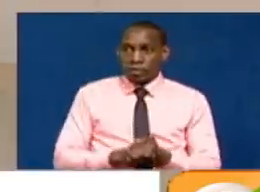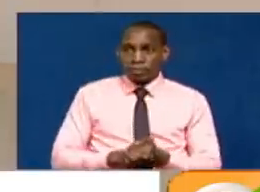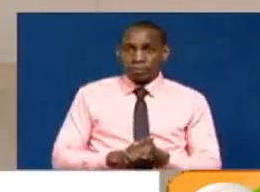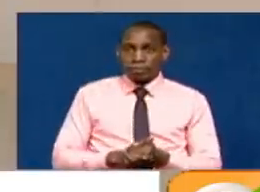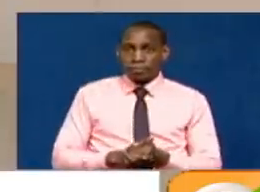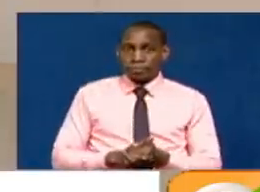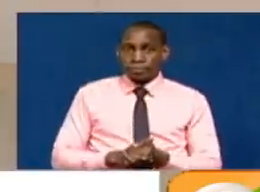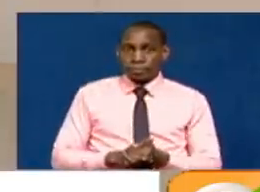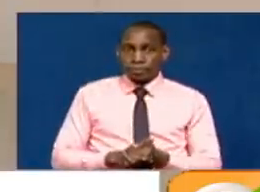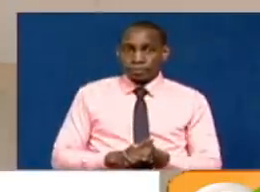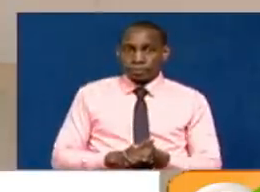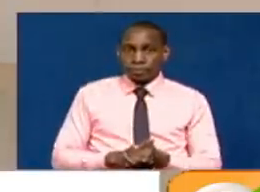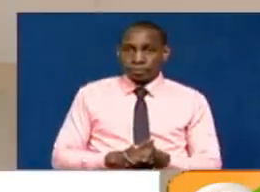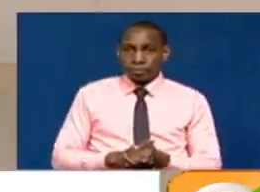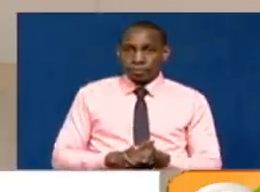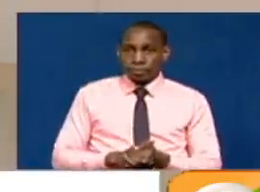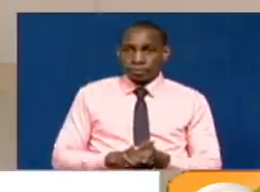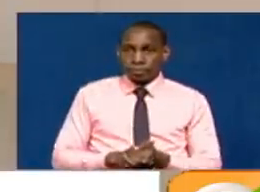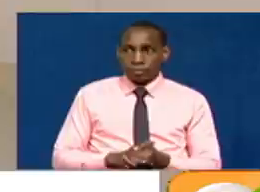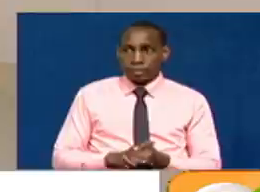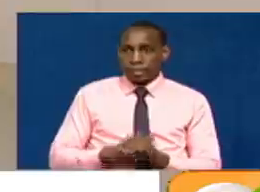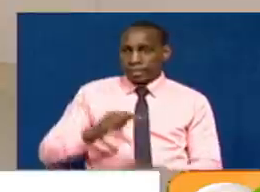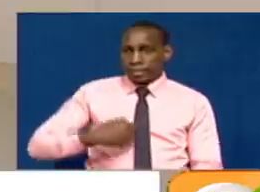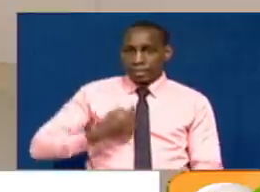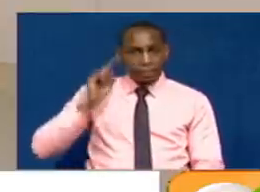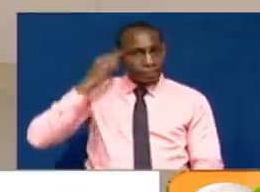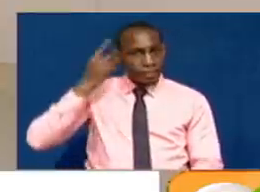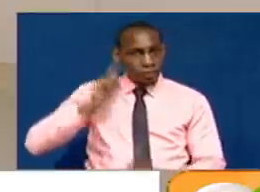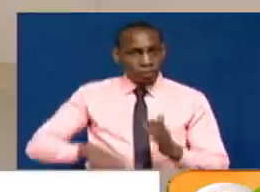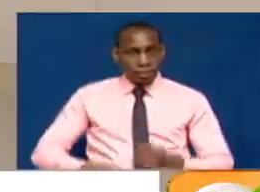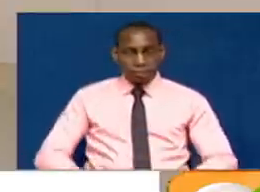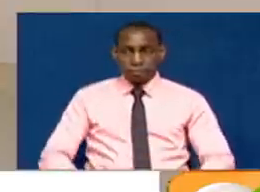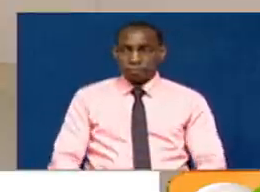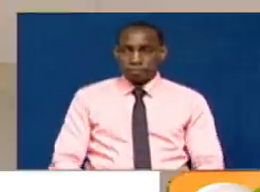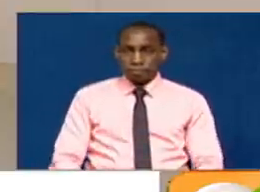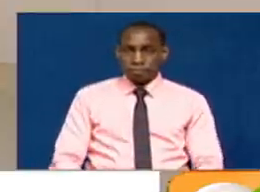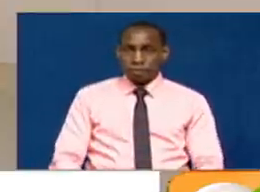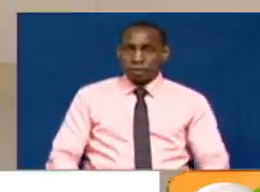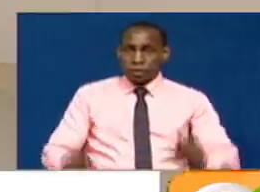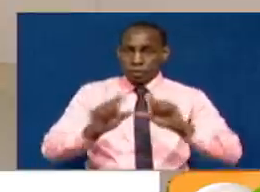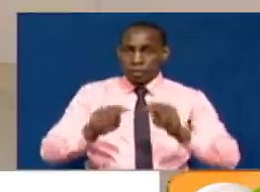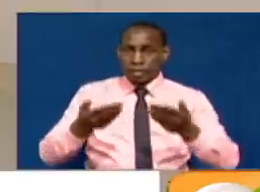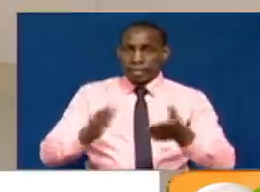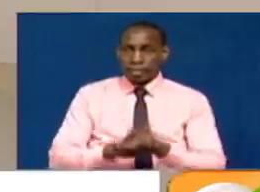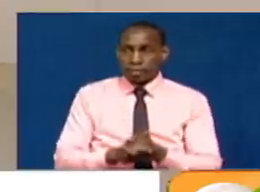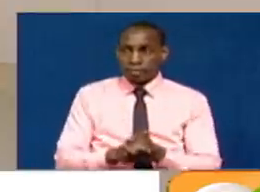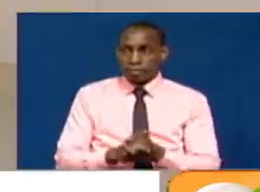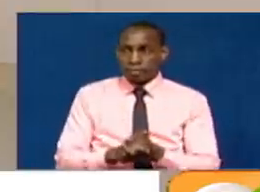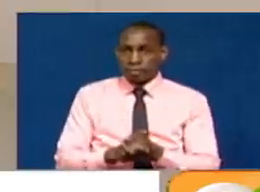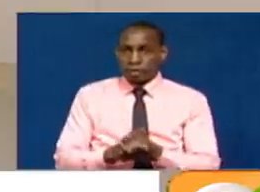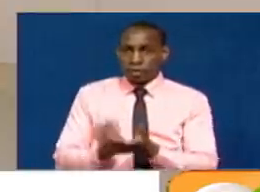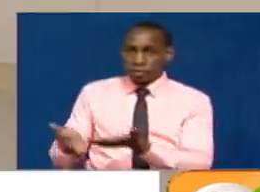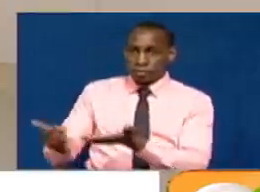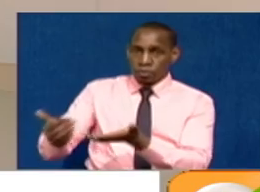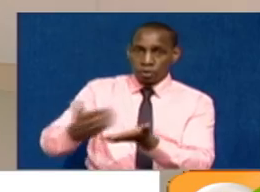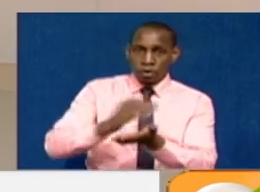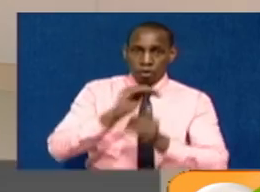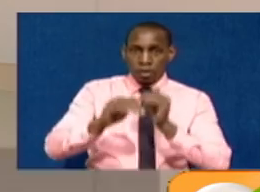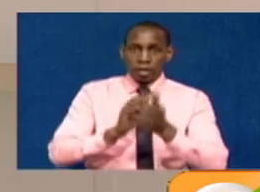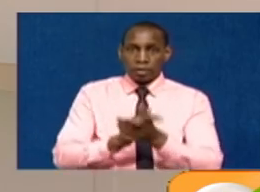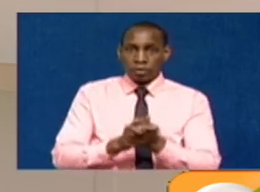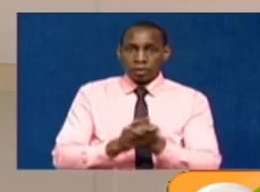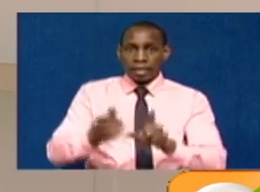on, you know, as you go. I mean, for me, I think it's just what's been said here is to consolidate on the gains. Like we've said,